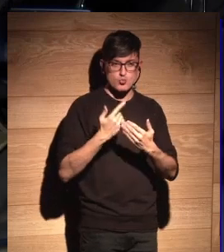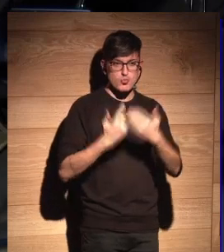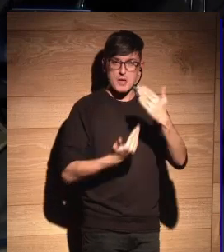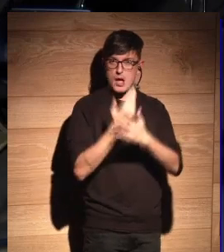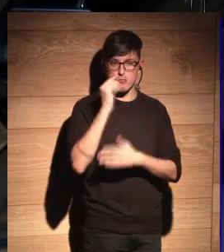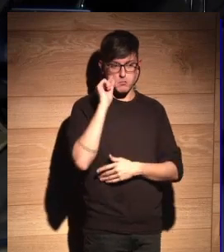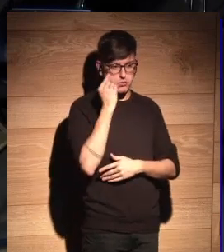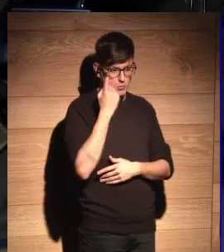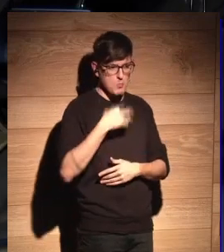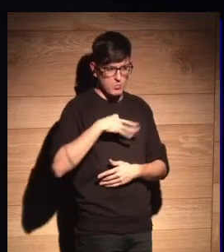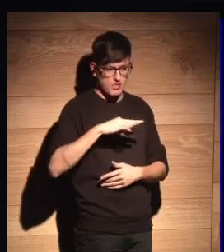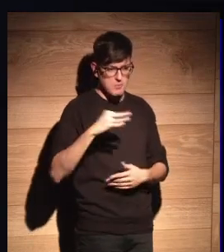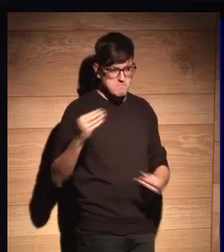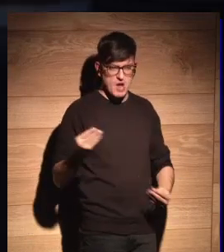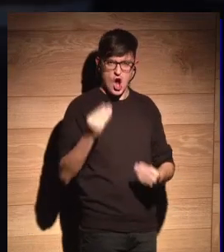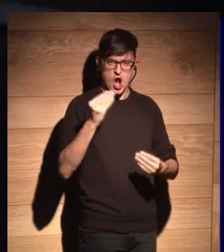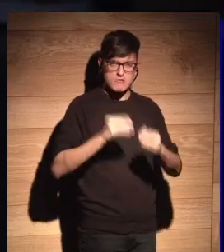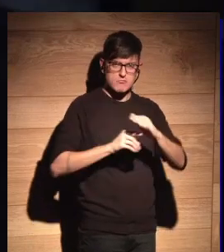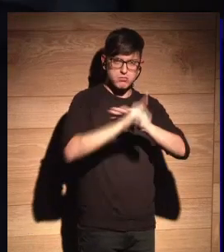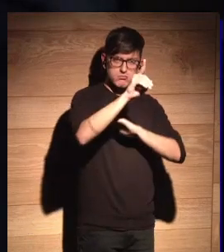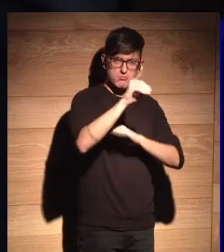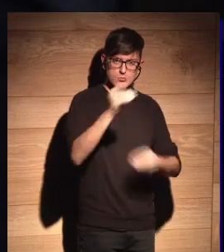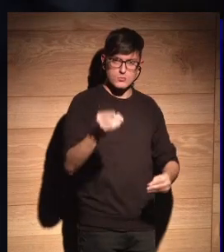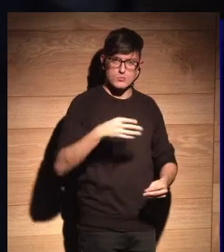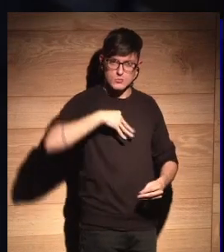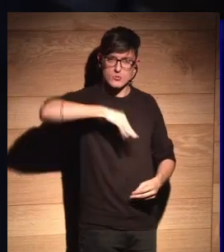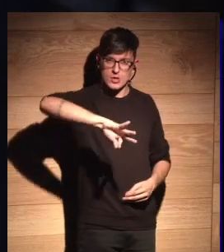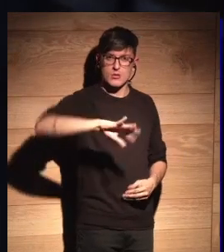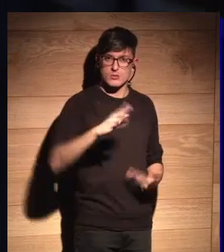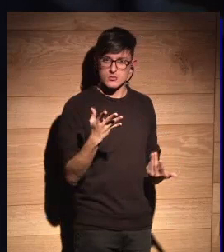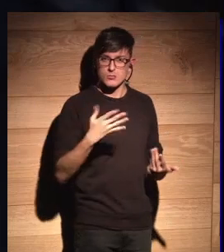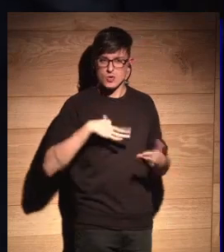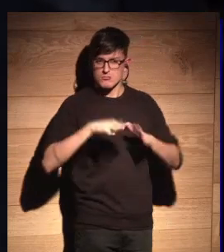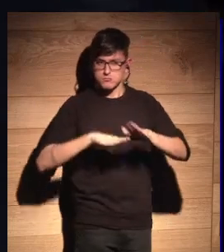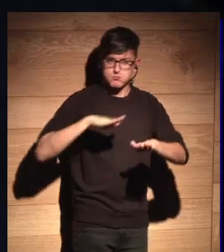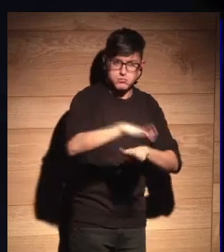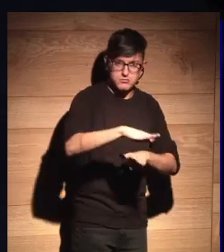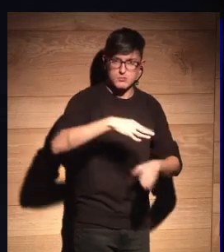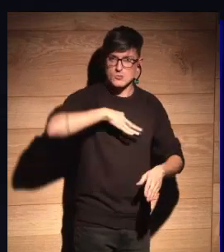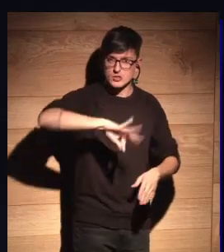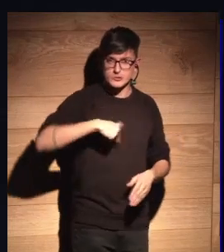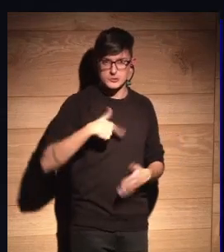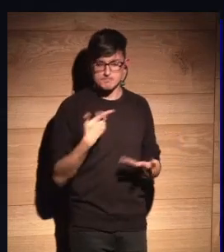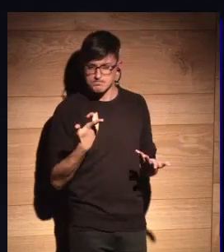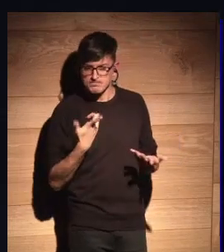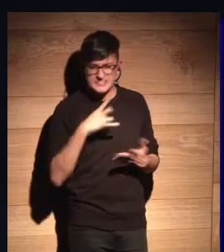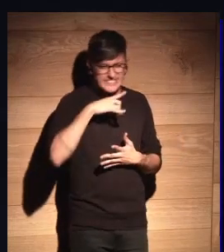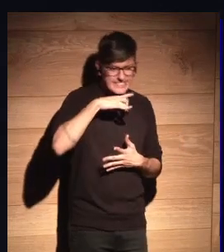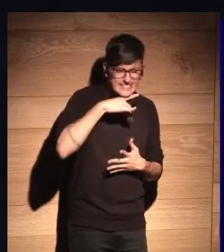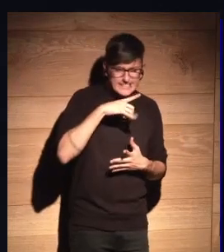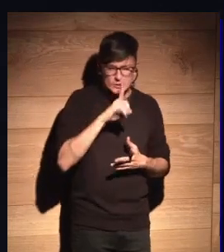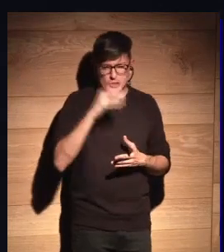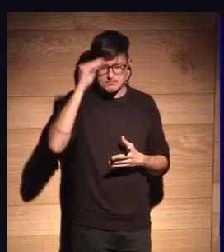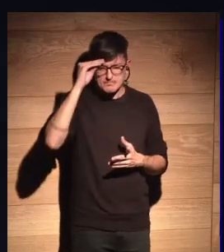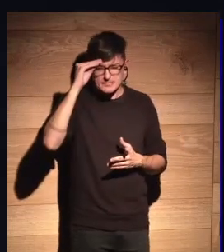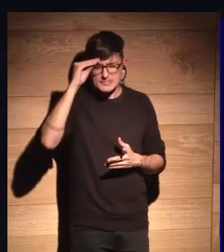What satisfied me last week, I know there's more to dig, and so you keep